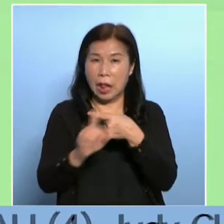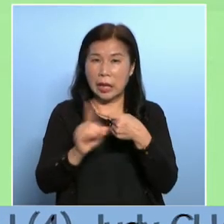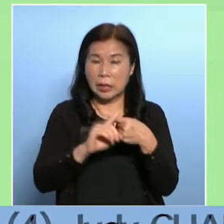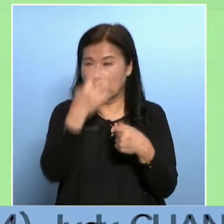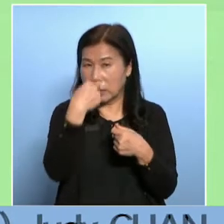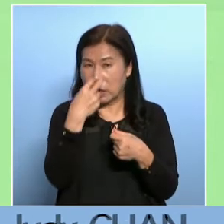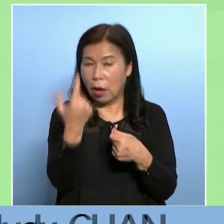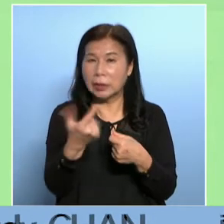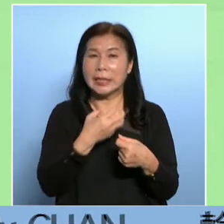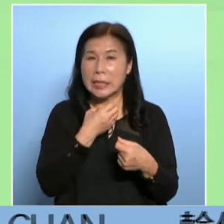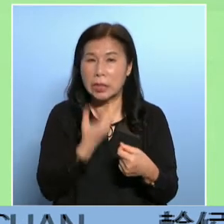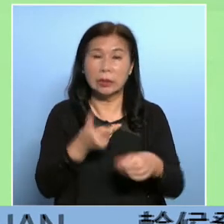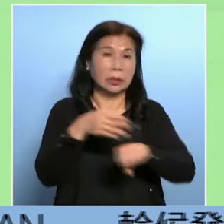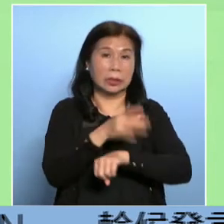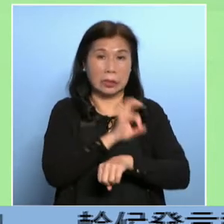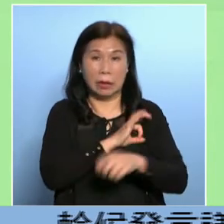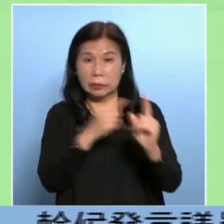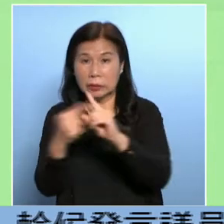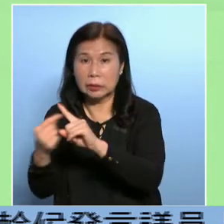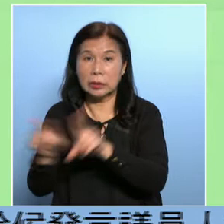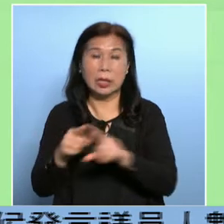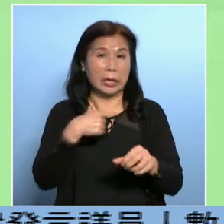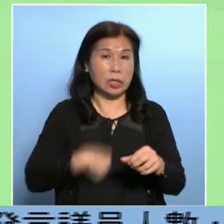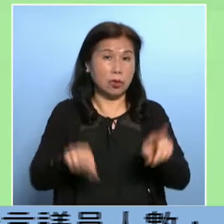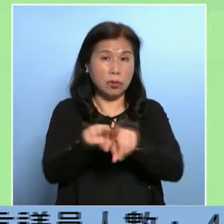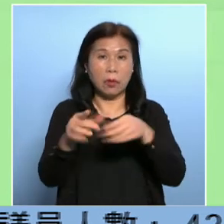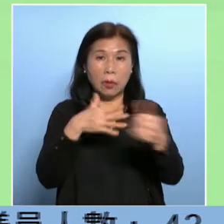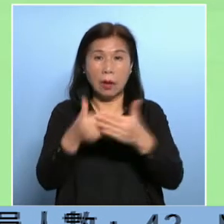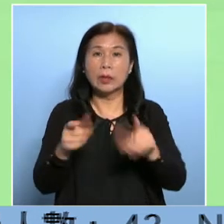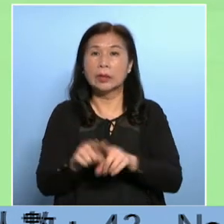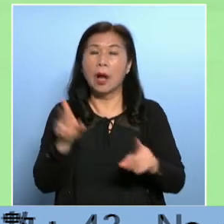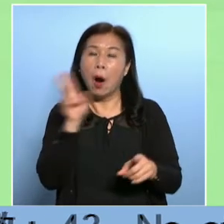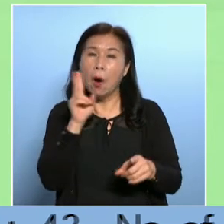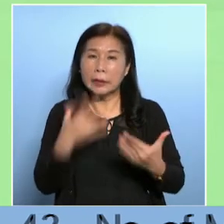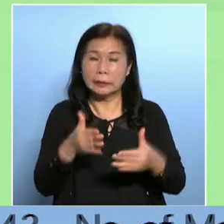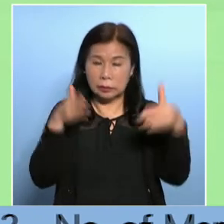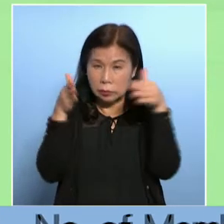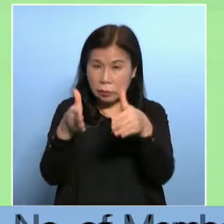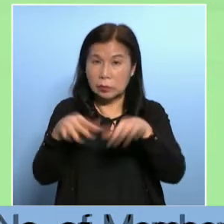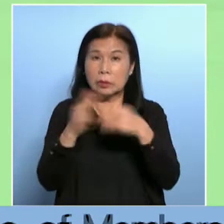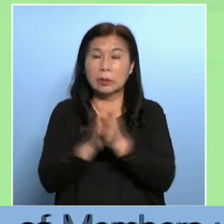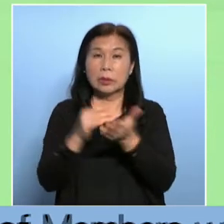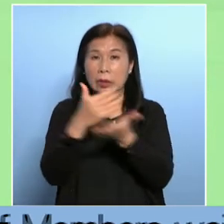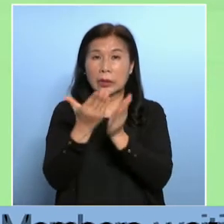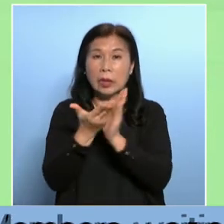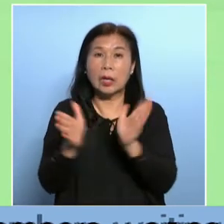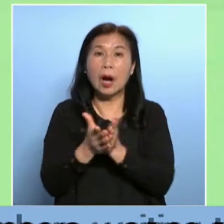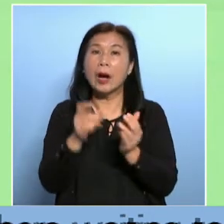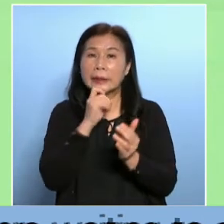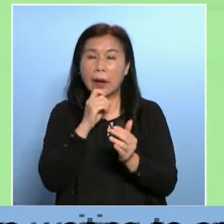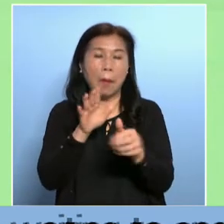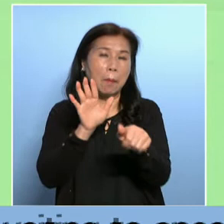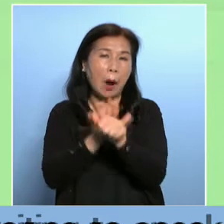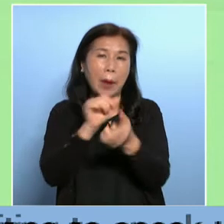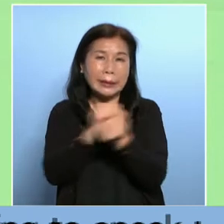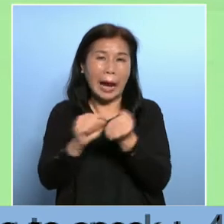still raging and all industries are in deep water. For the legislative members and the public, their focus was on